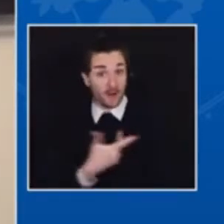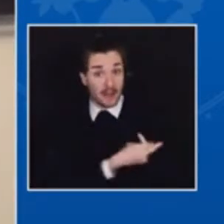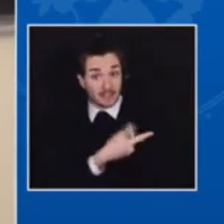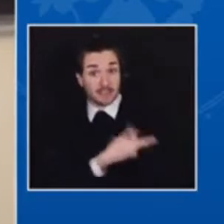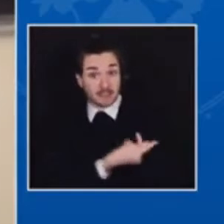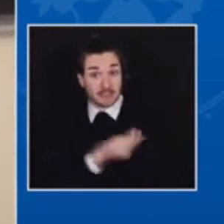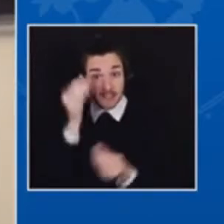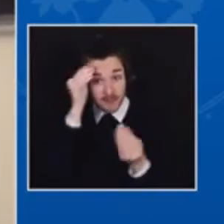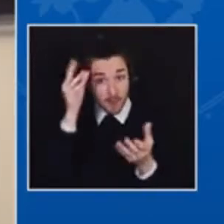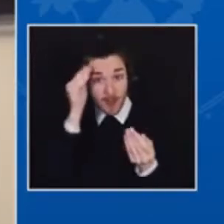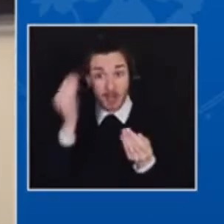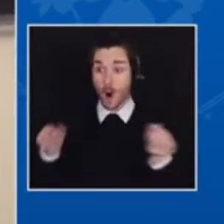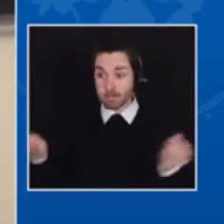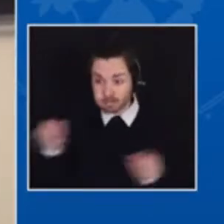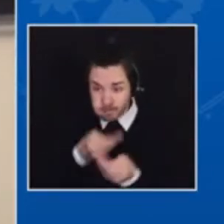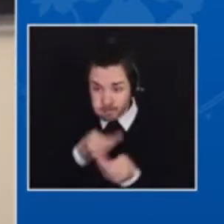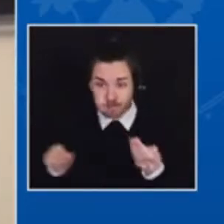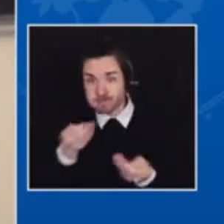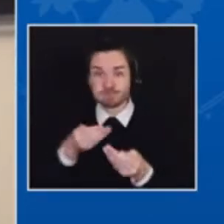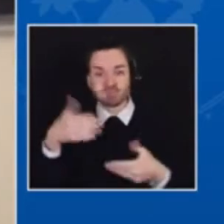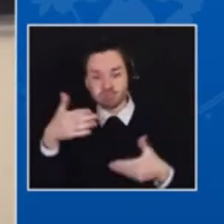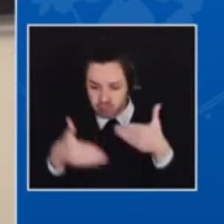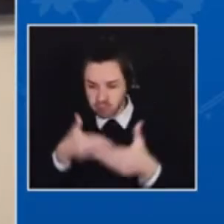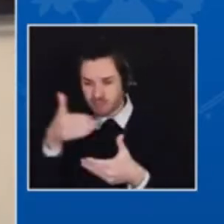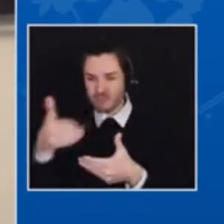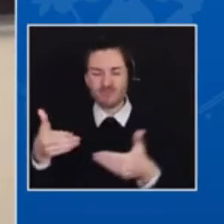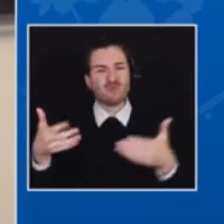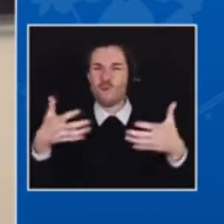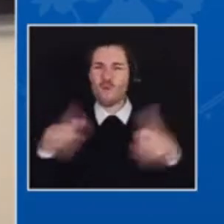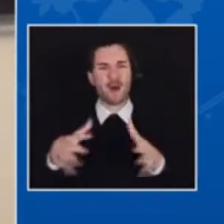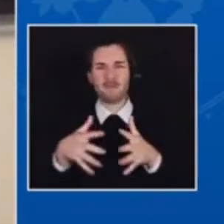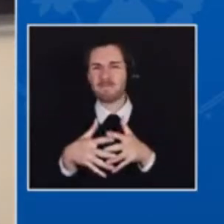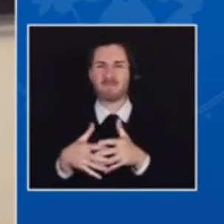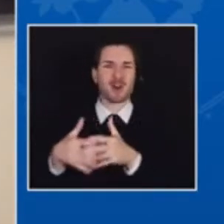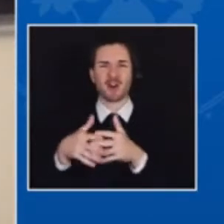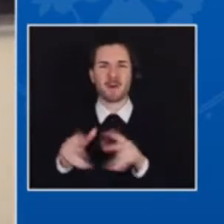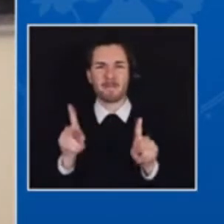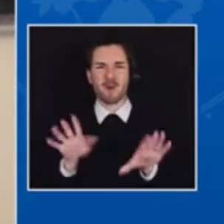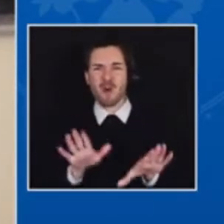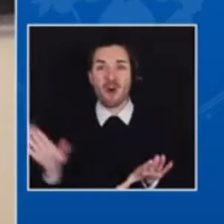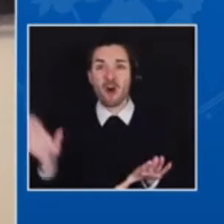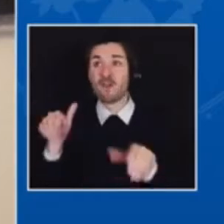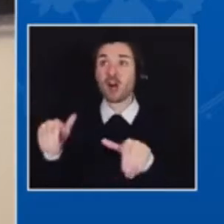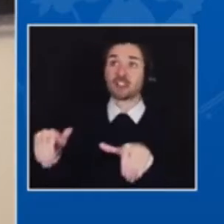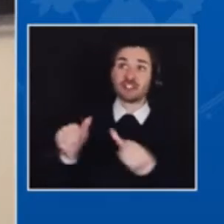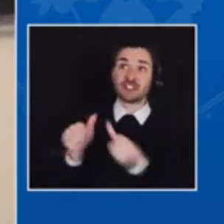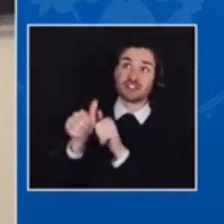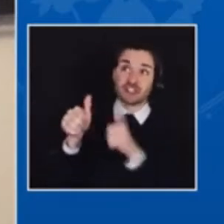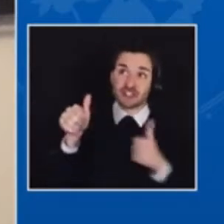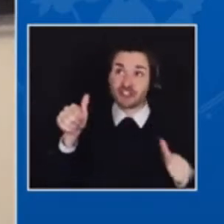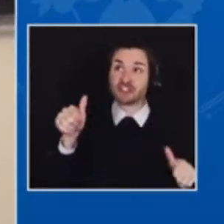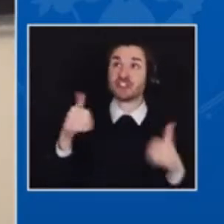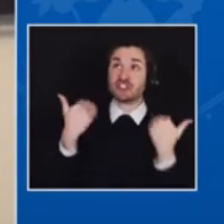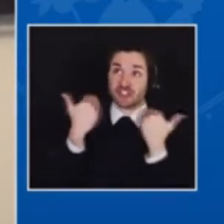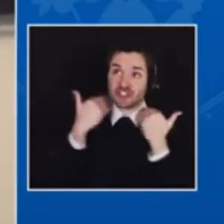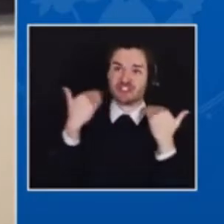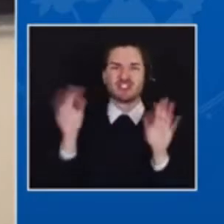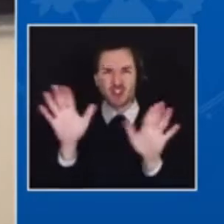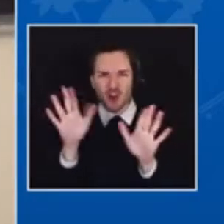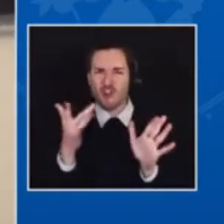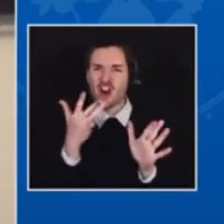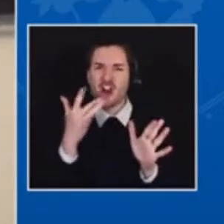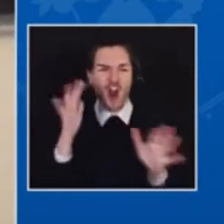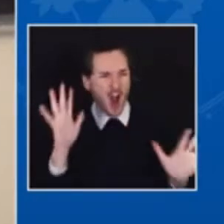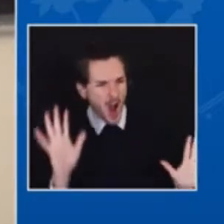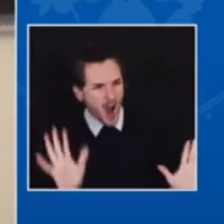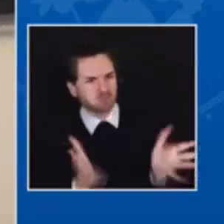can ensure that there wouldn't be a delay and Americans getting relief they need come January 20th that's our preference at the same time I I think